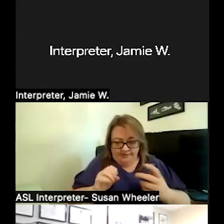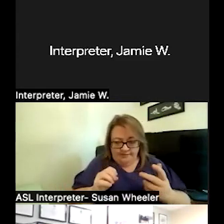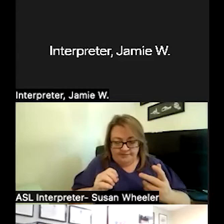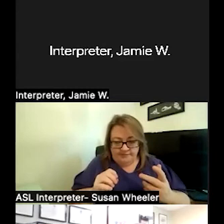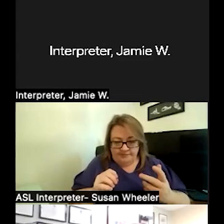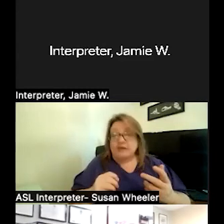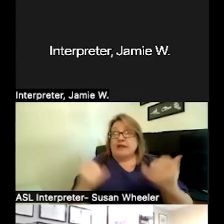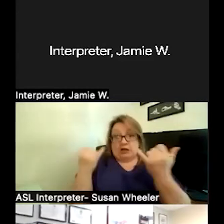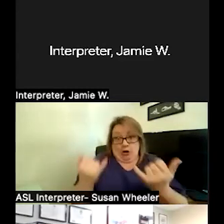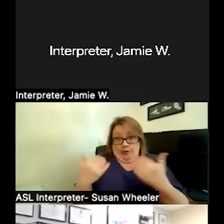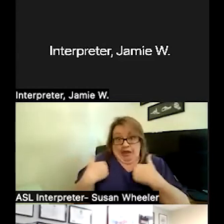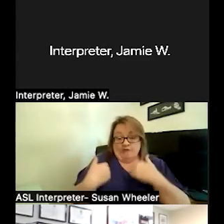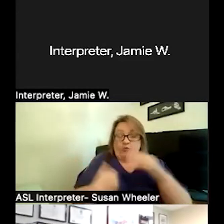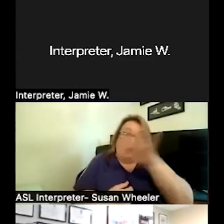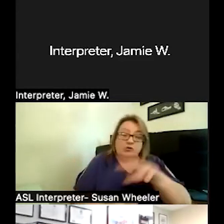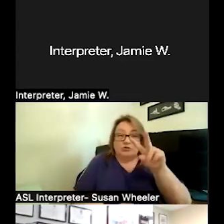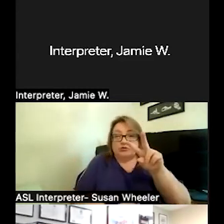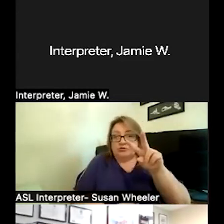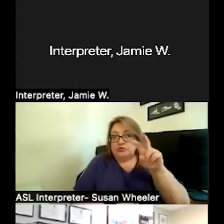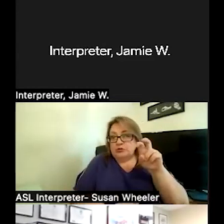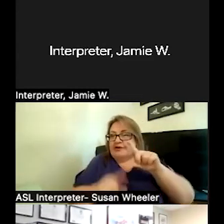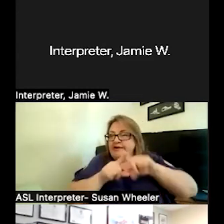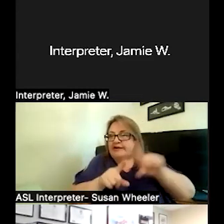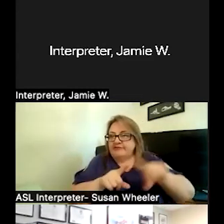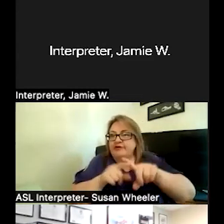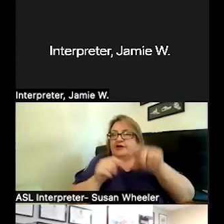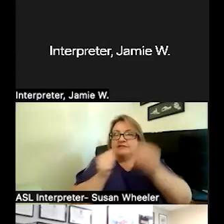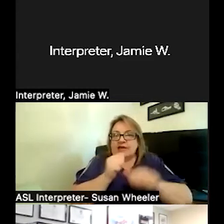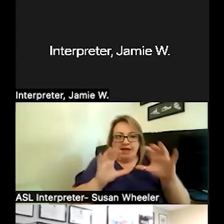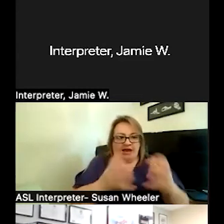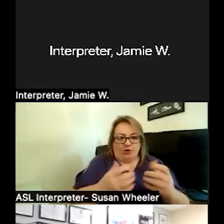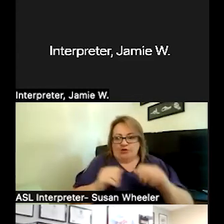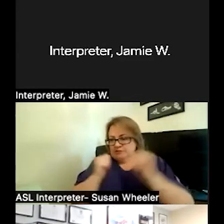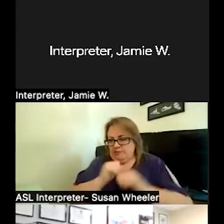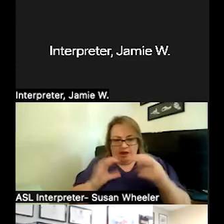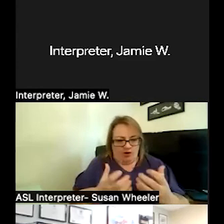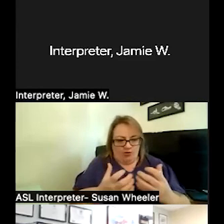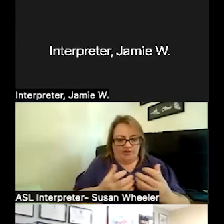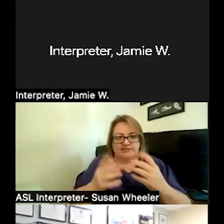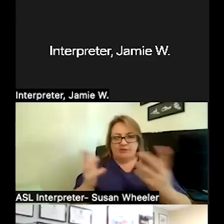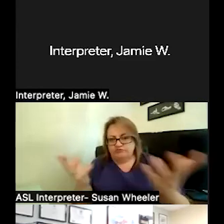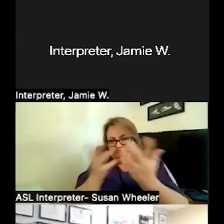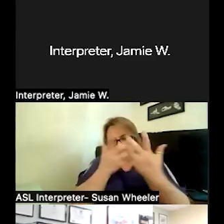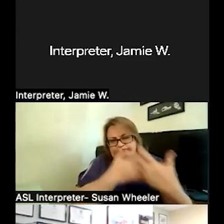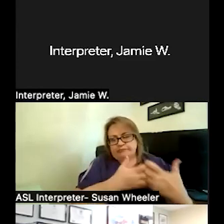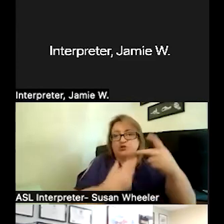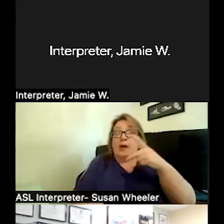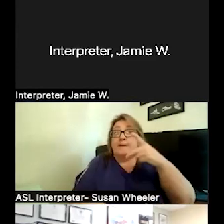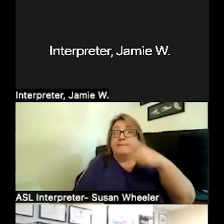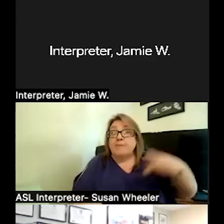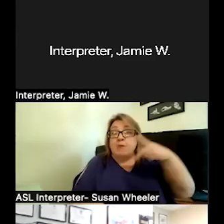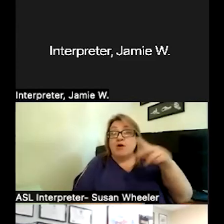Currently, we've got about 200 different subcategories that are pertinent to Pomona Valley, and we